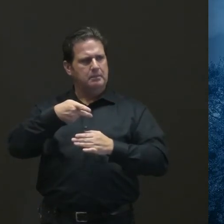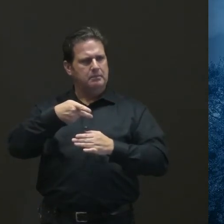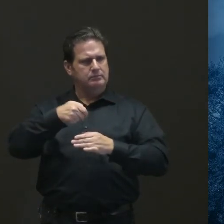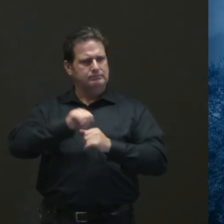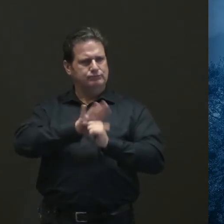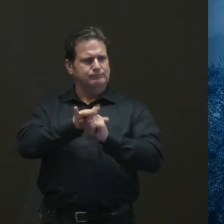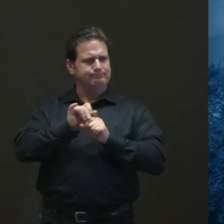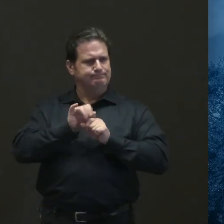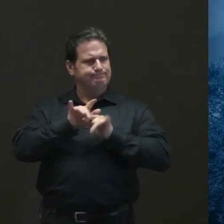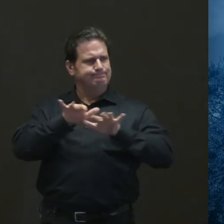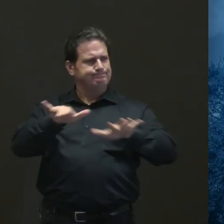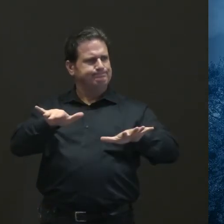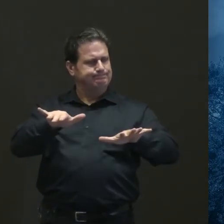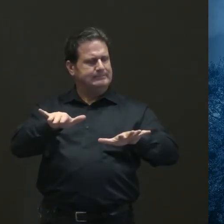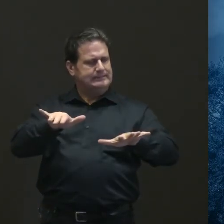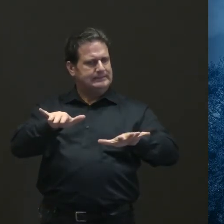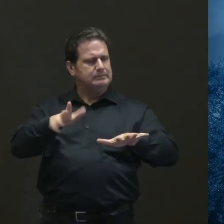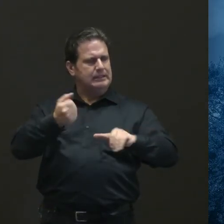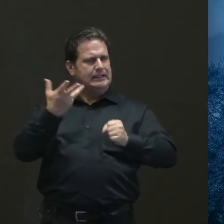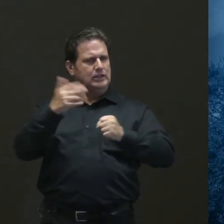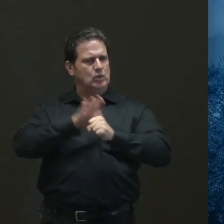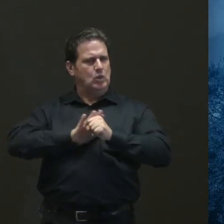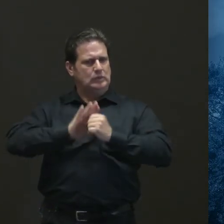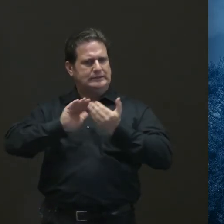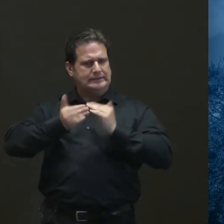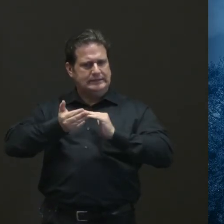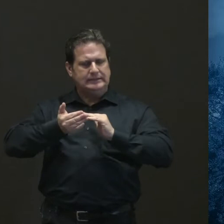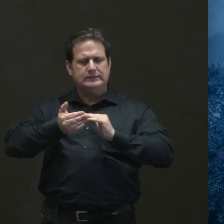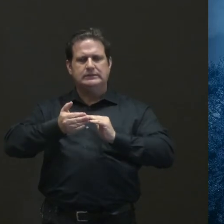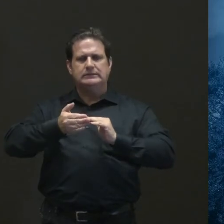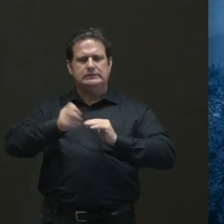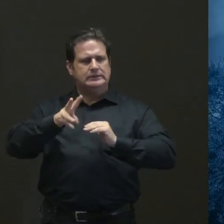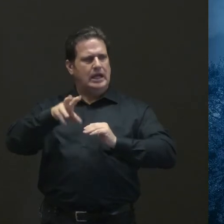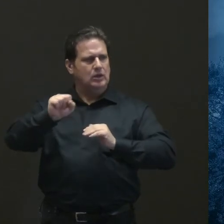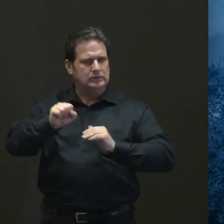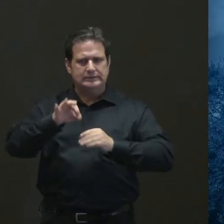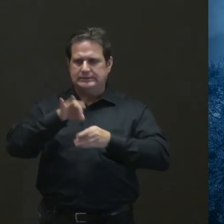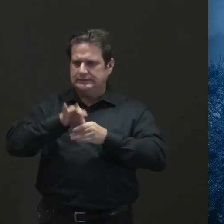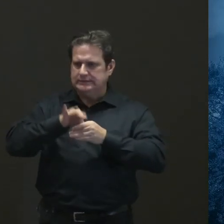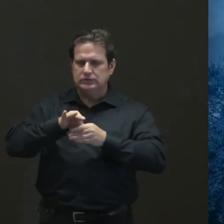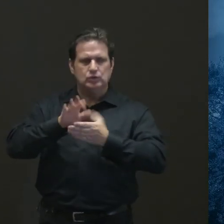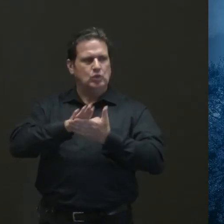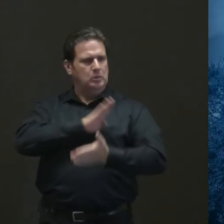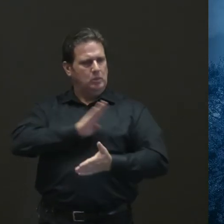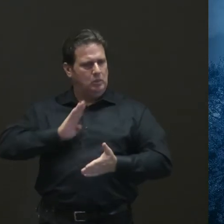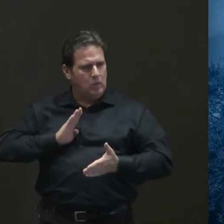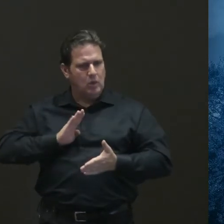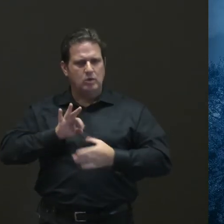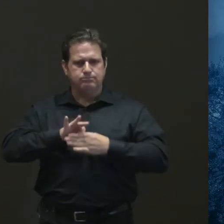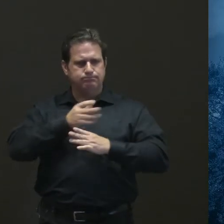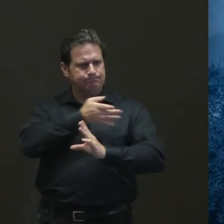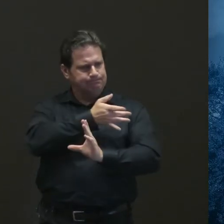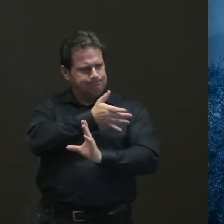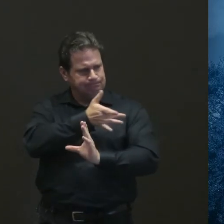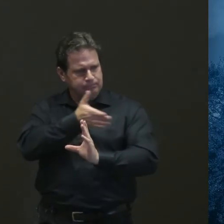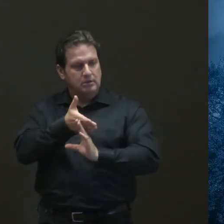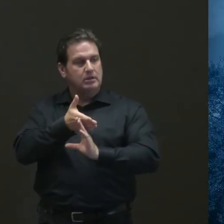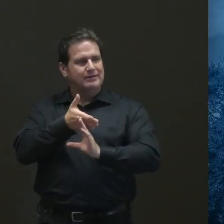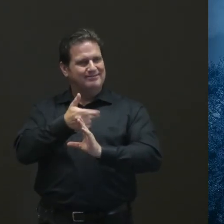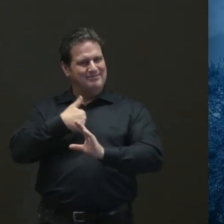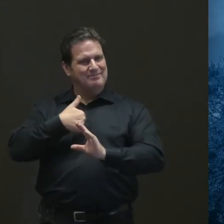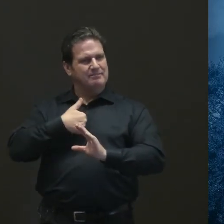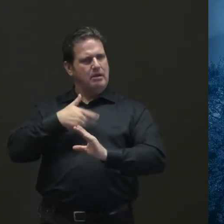had lots of local cities and town elections, we've had school board elections. Since I am on the